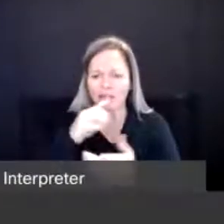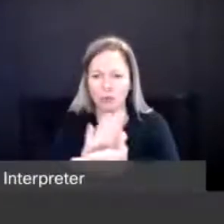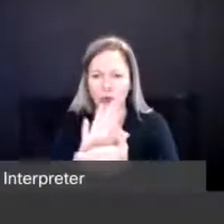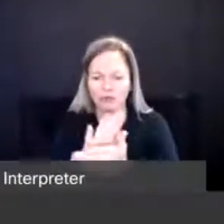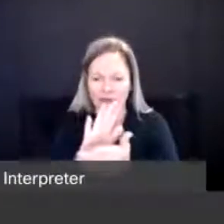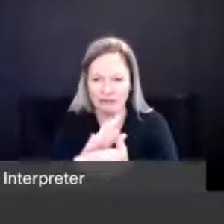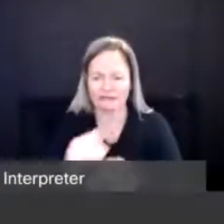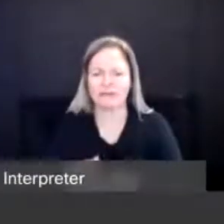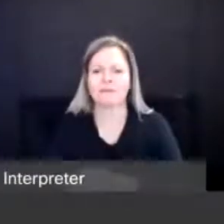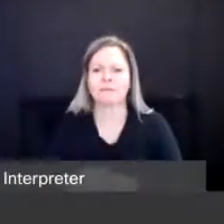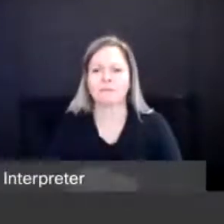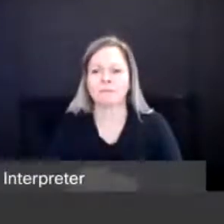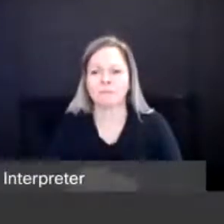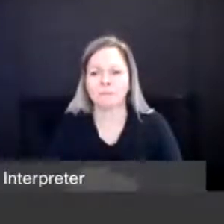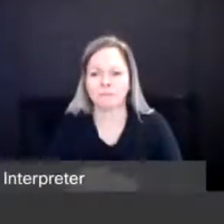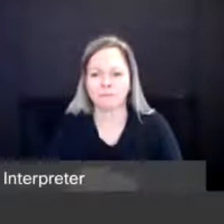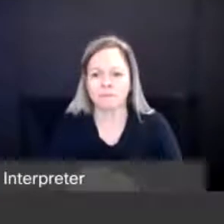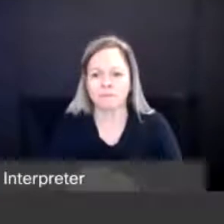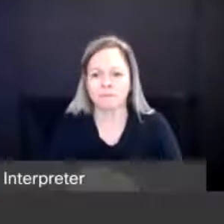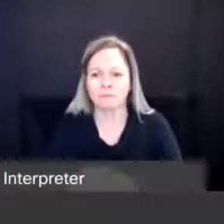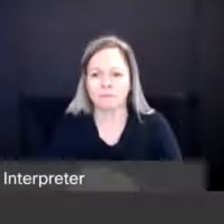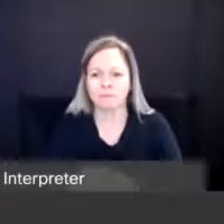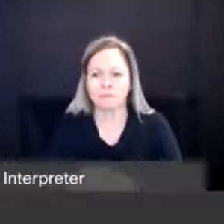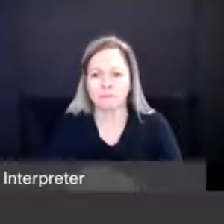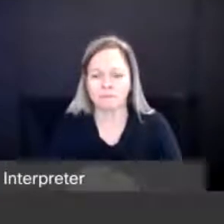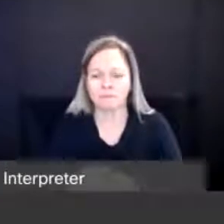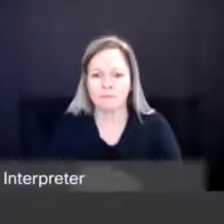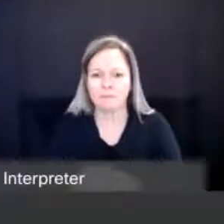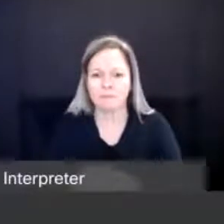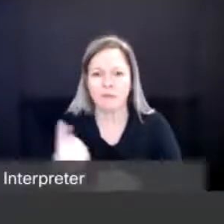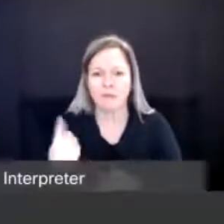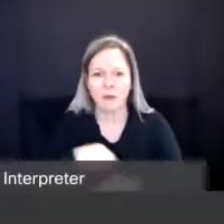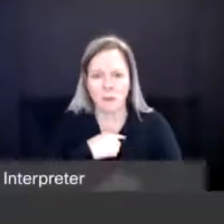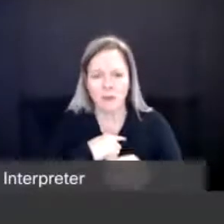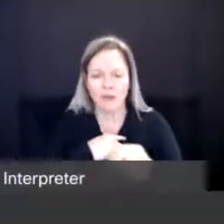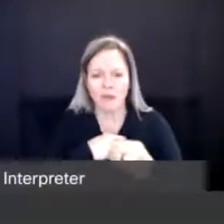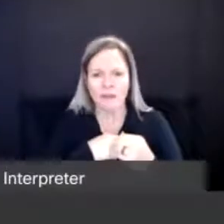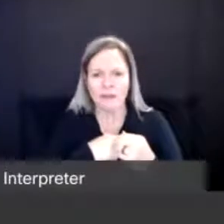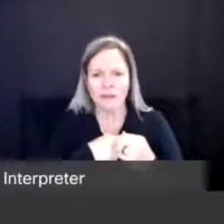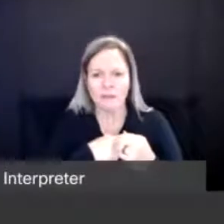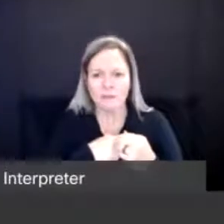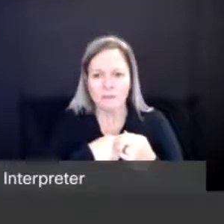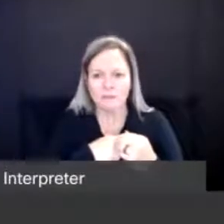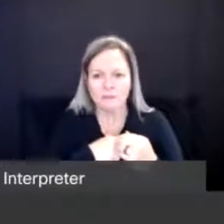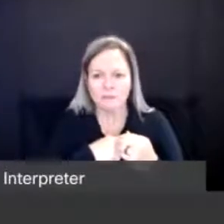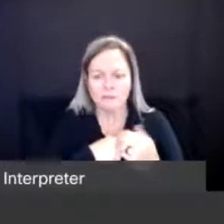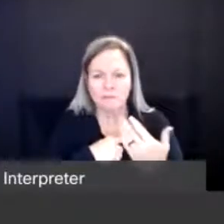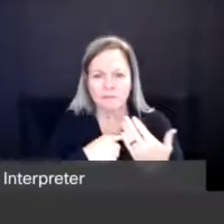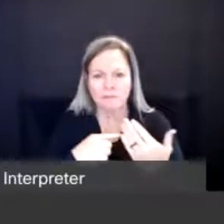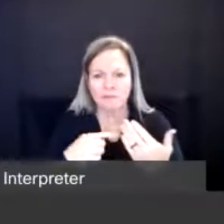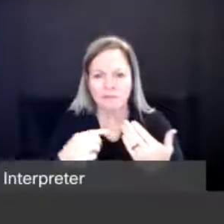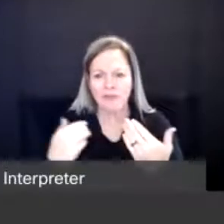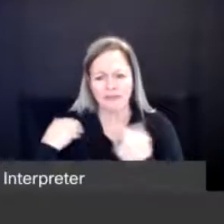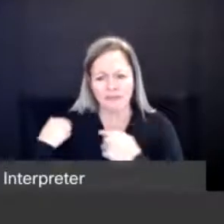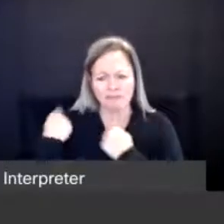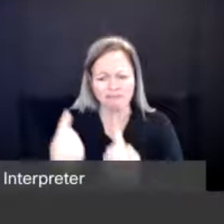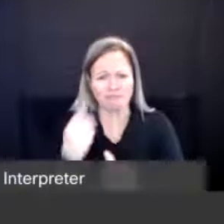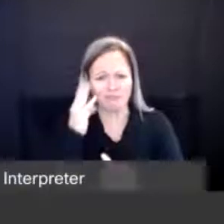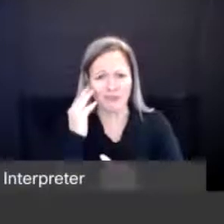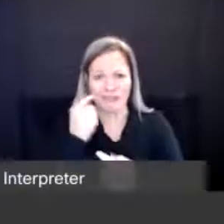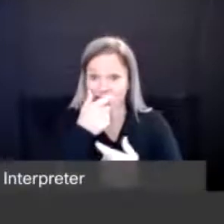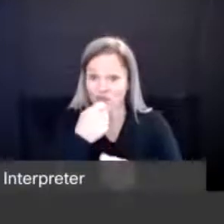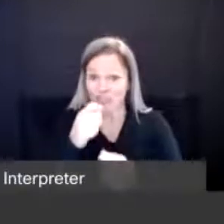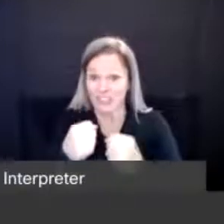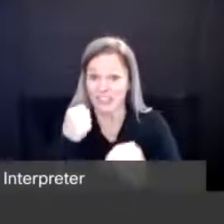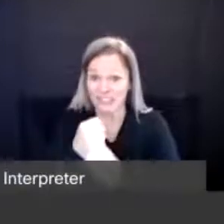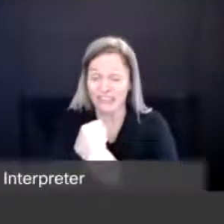Schools for Concordia Public Schools. And we have undergone an interesting year, to say the least. And what